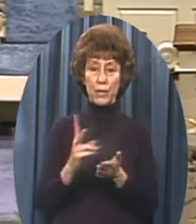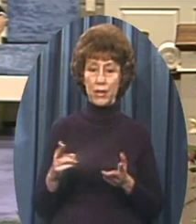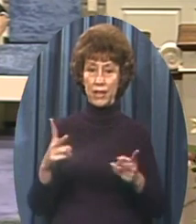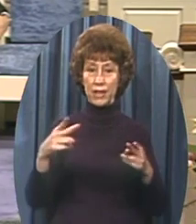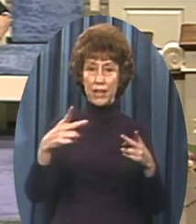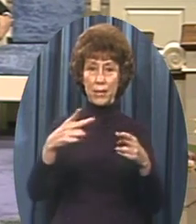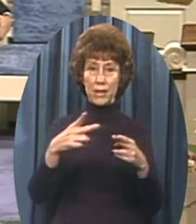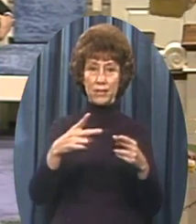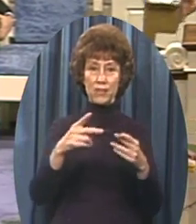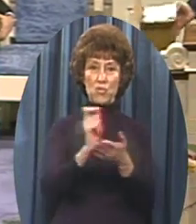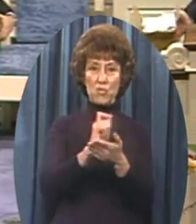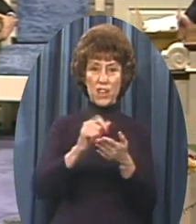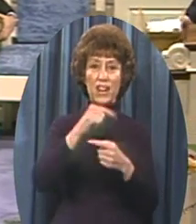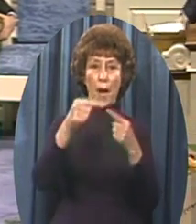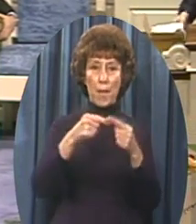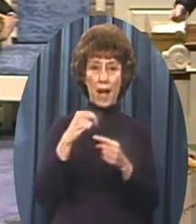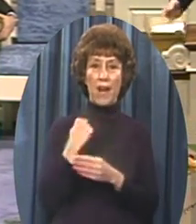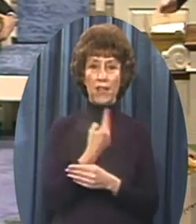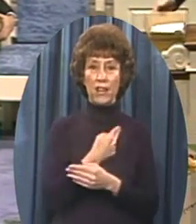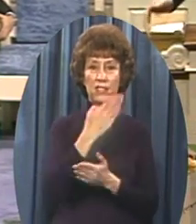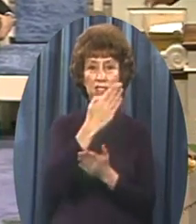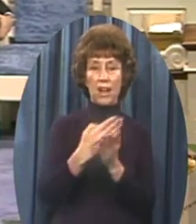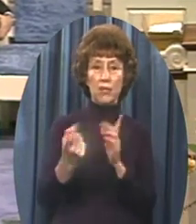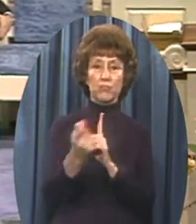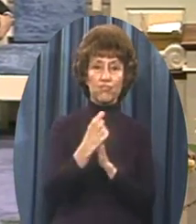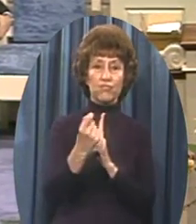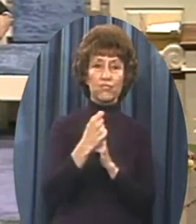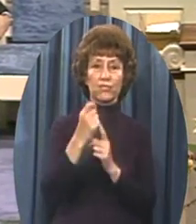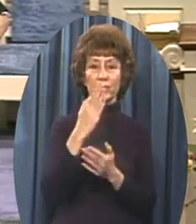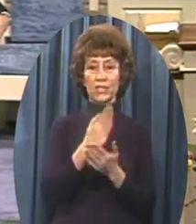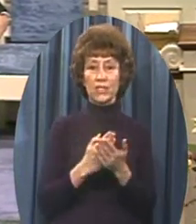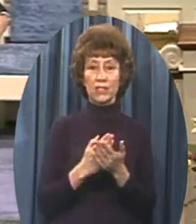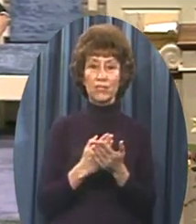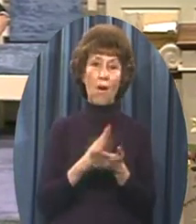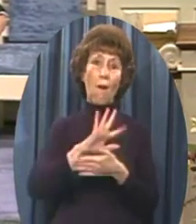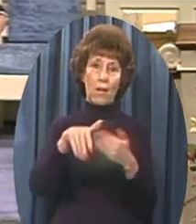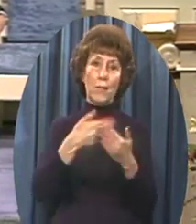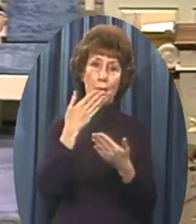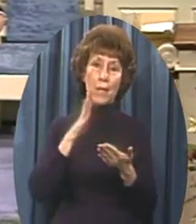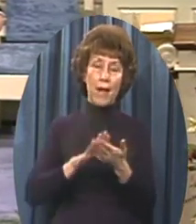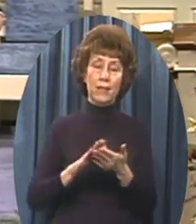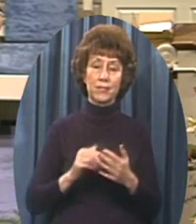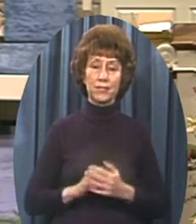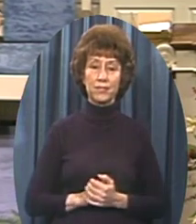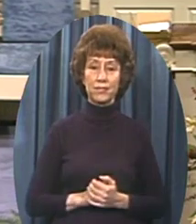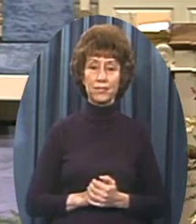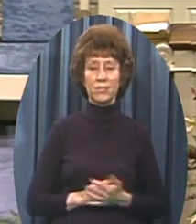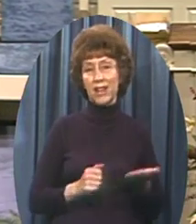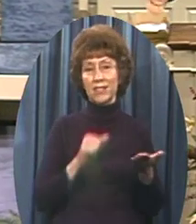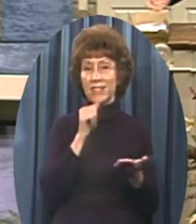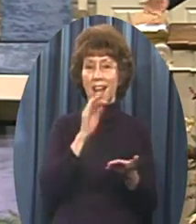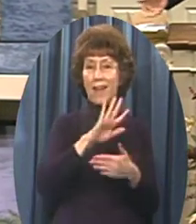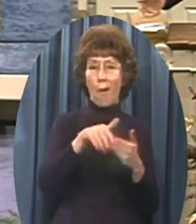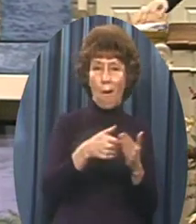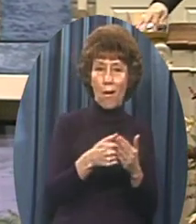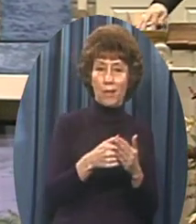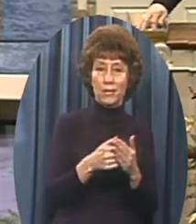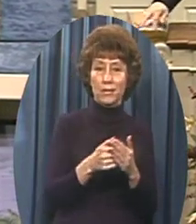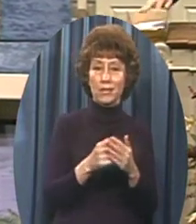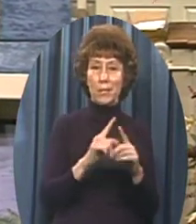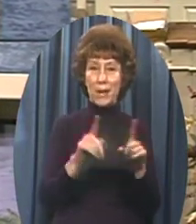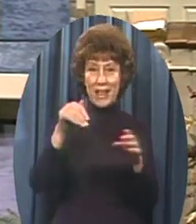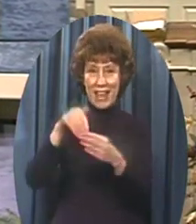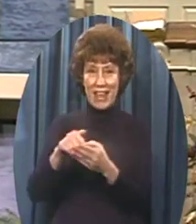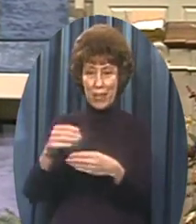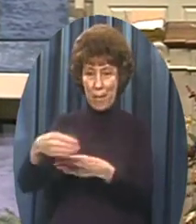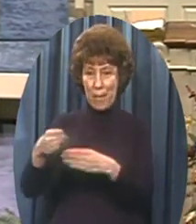them to put some of them in a box for me, and we picked out a little while ago the worst ones. They're all bad. Not all of them bad, but in this box they are.